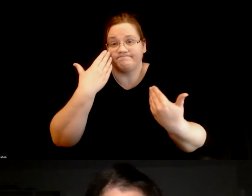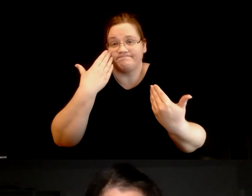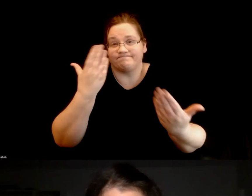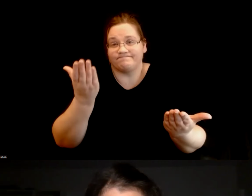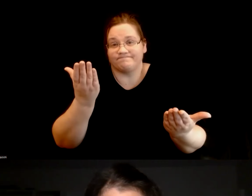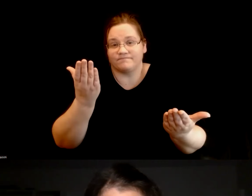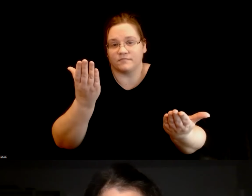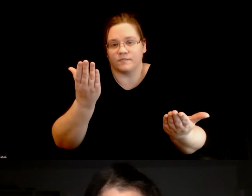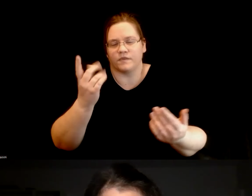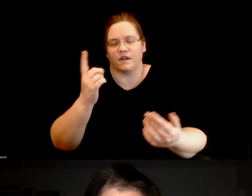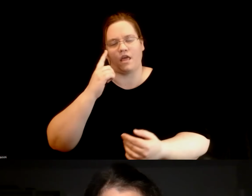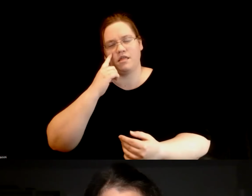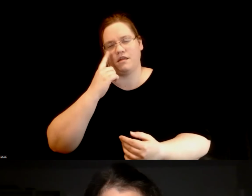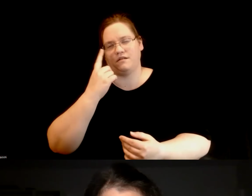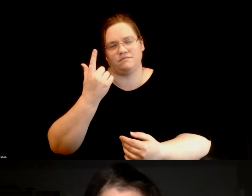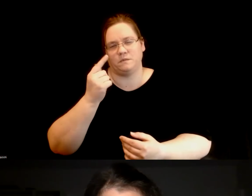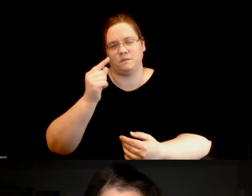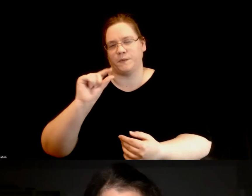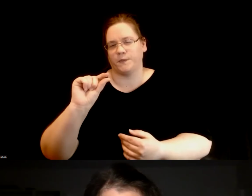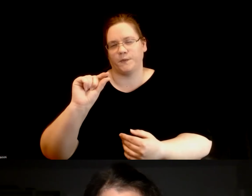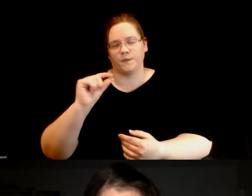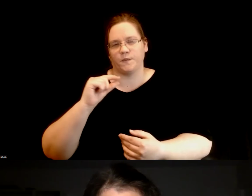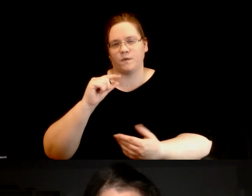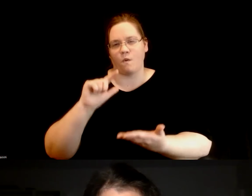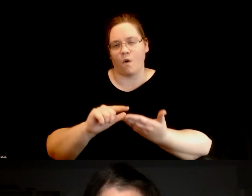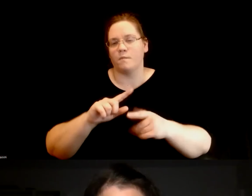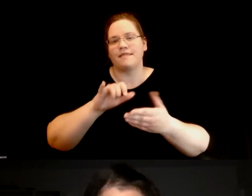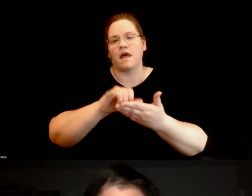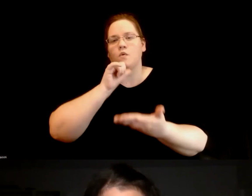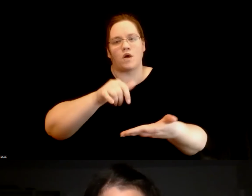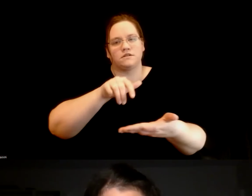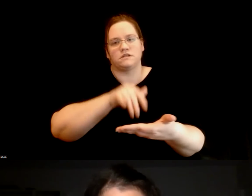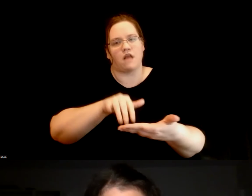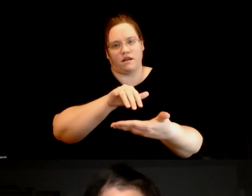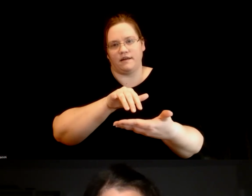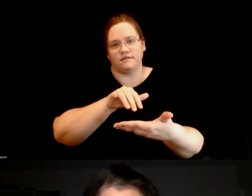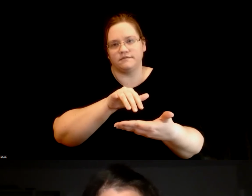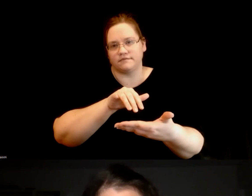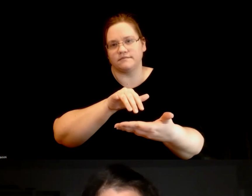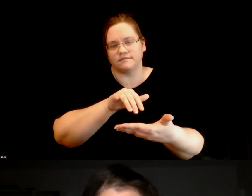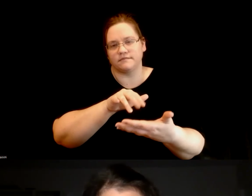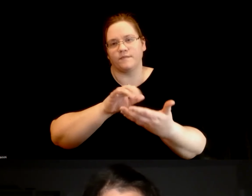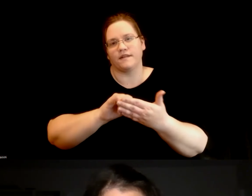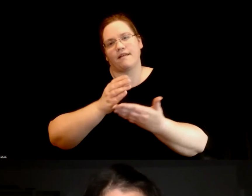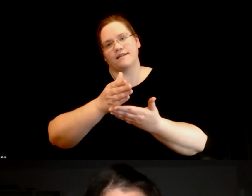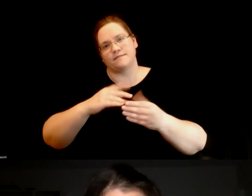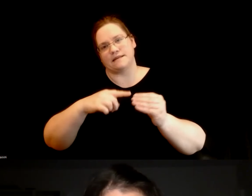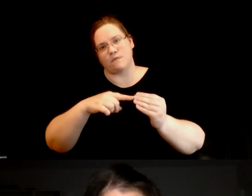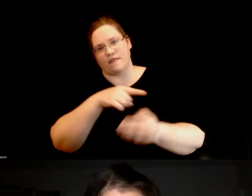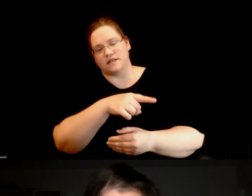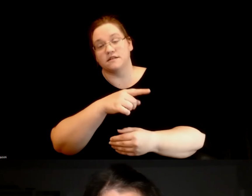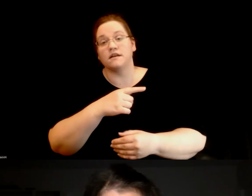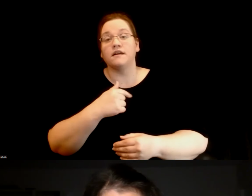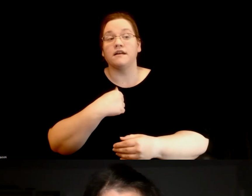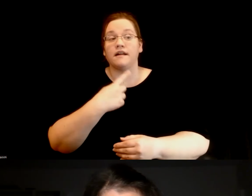I think probably very low health risk, but that wasn't studied. So that's the piece around this. And I would say in